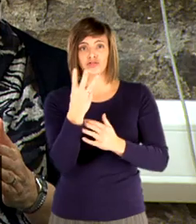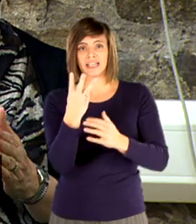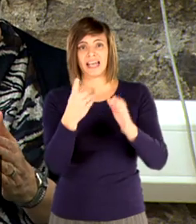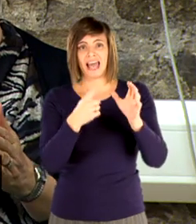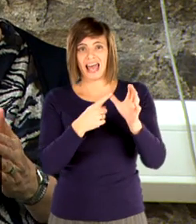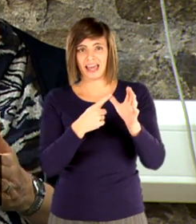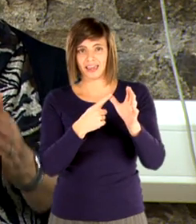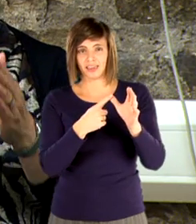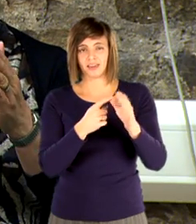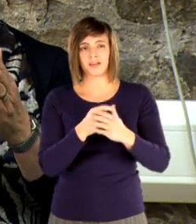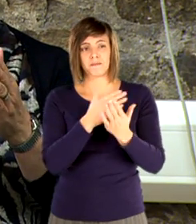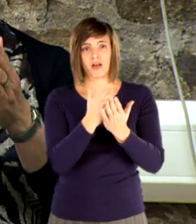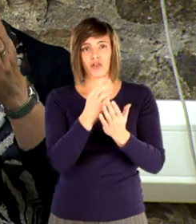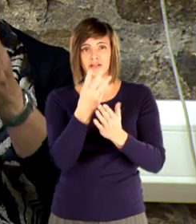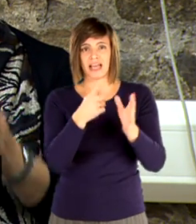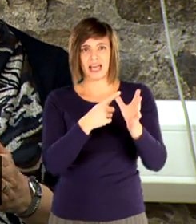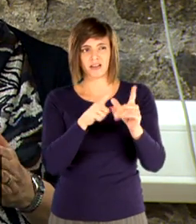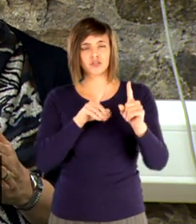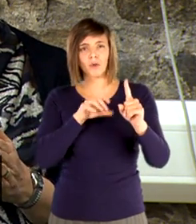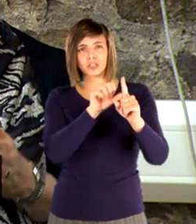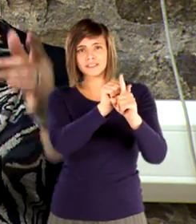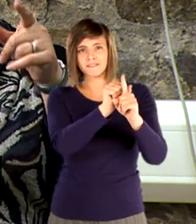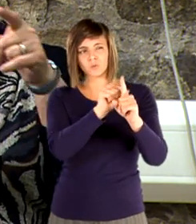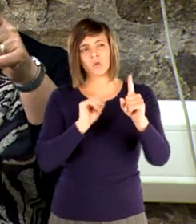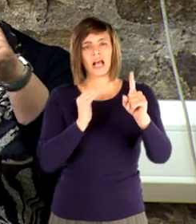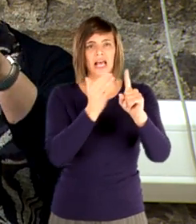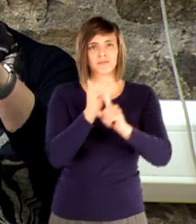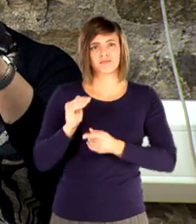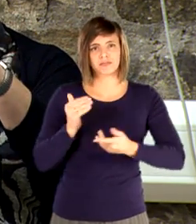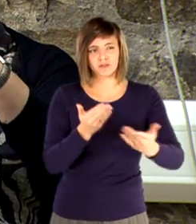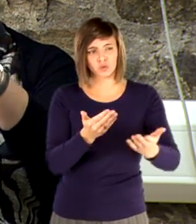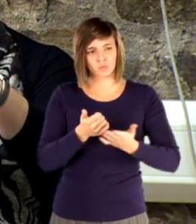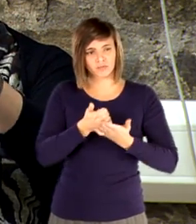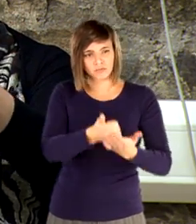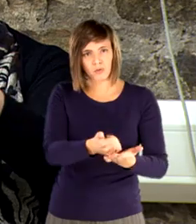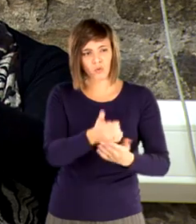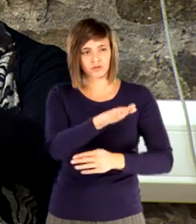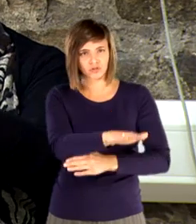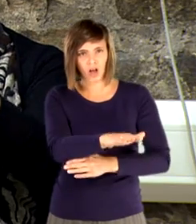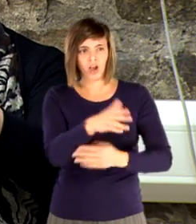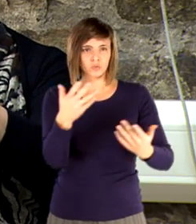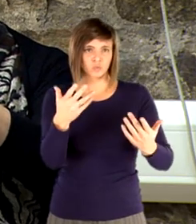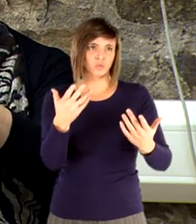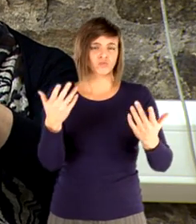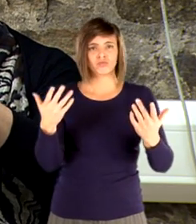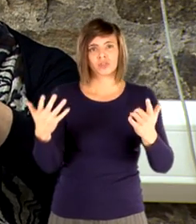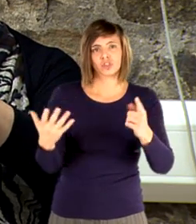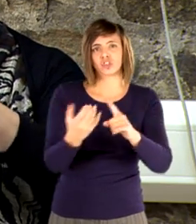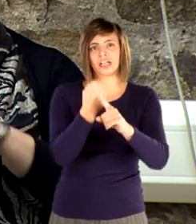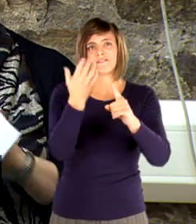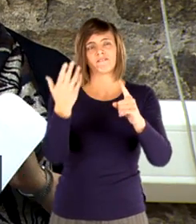so 3A, you get the objectives. So the aim of this provision is to help such and such a body